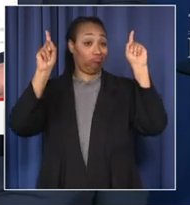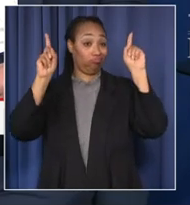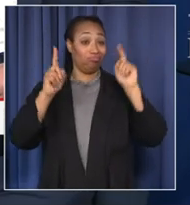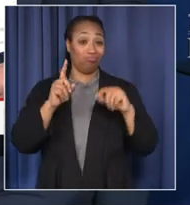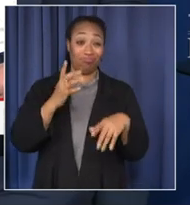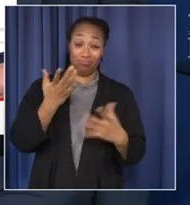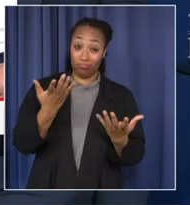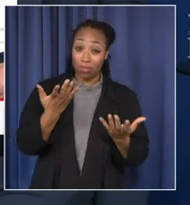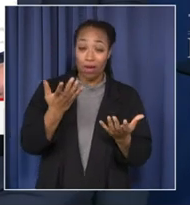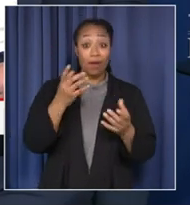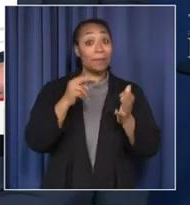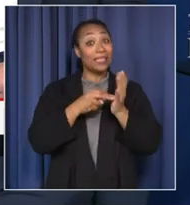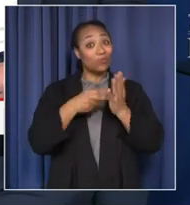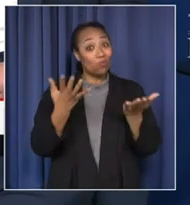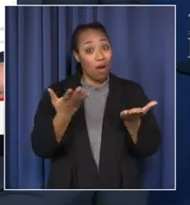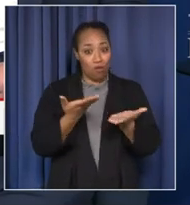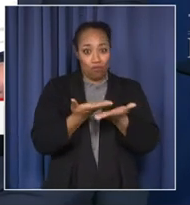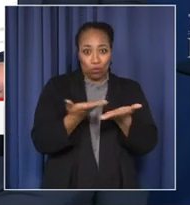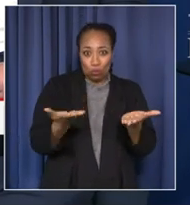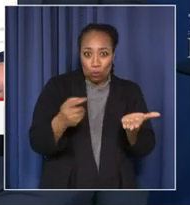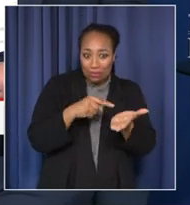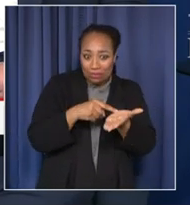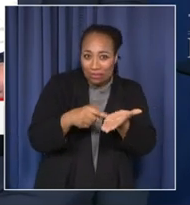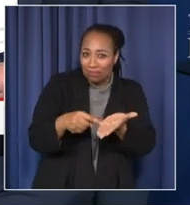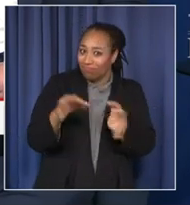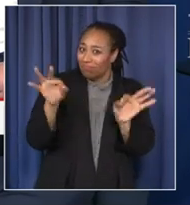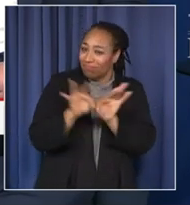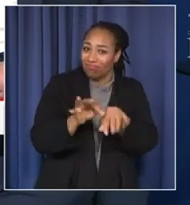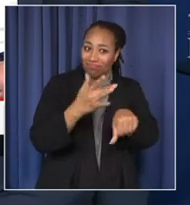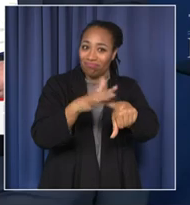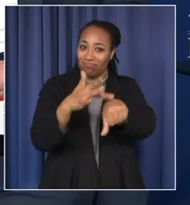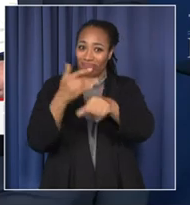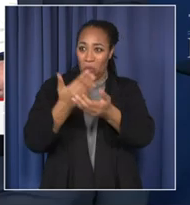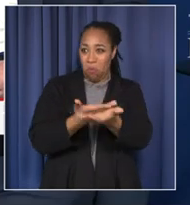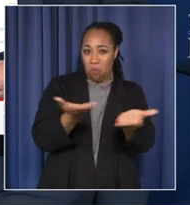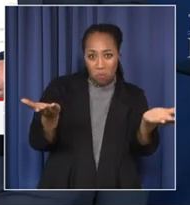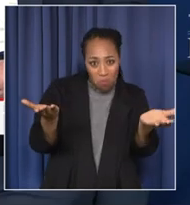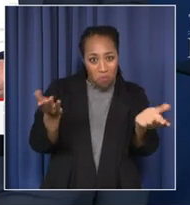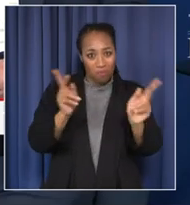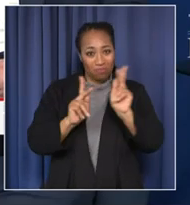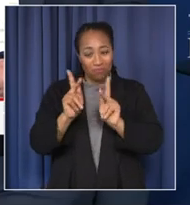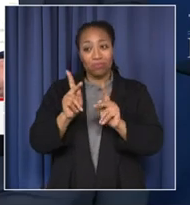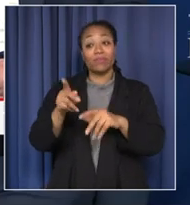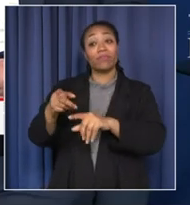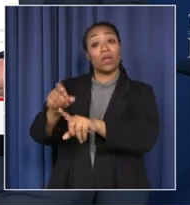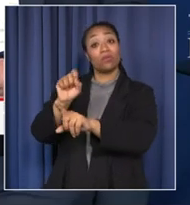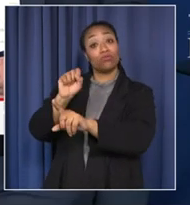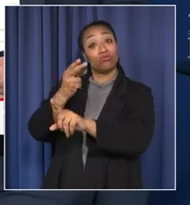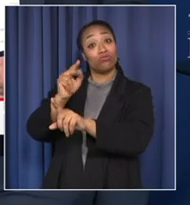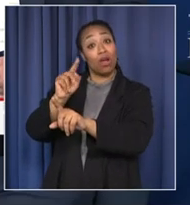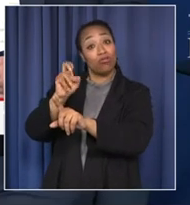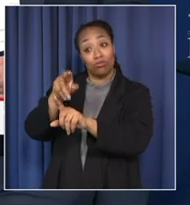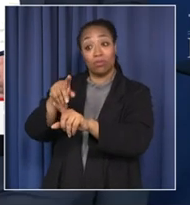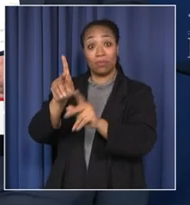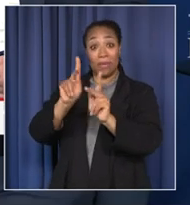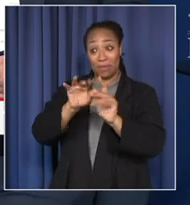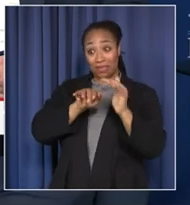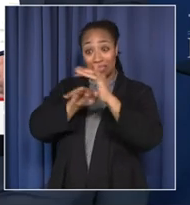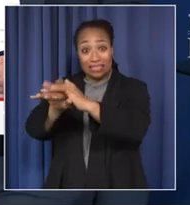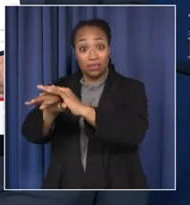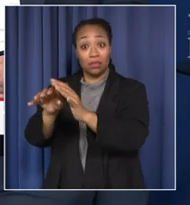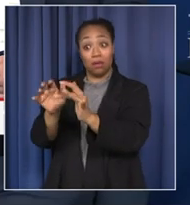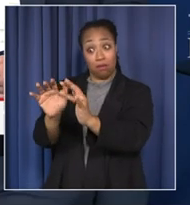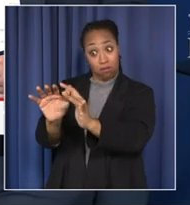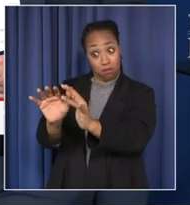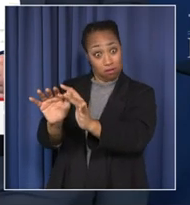get it together and move on to permanent housing. So we've done that on the family side. We think we